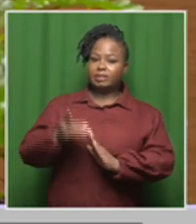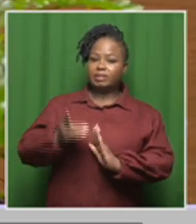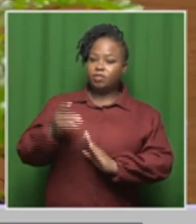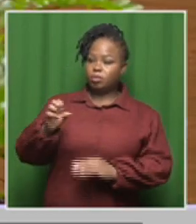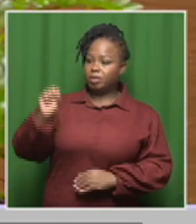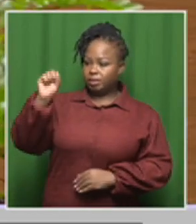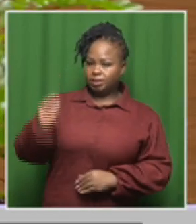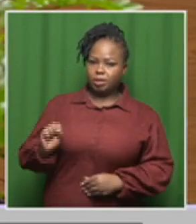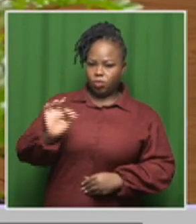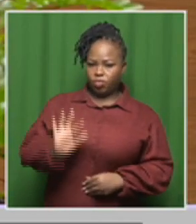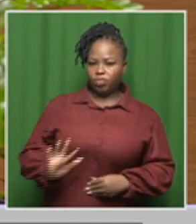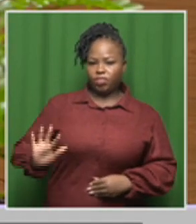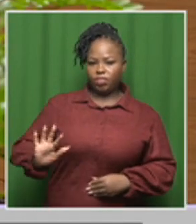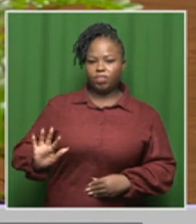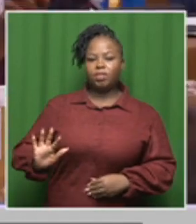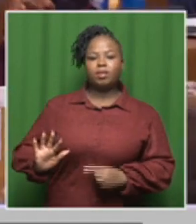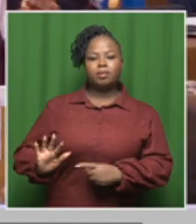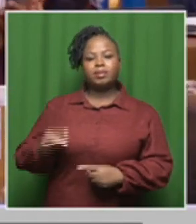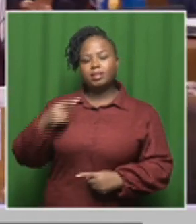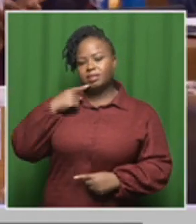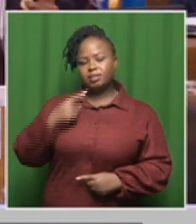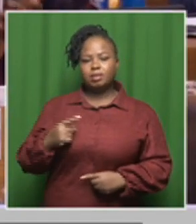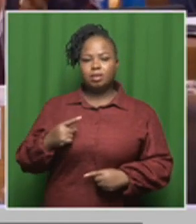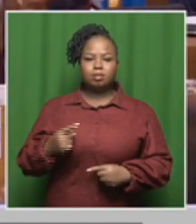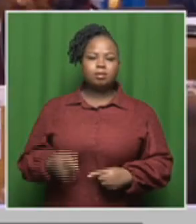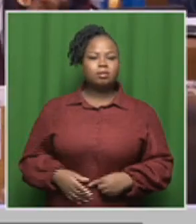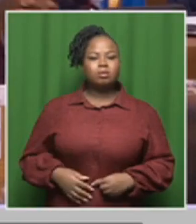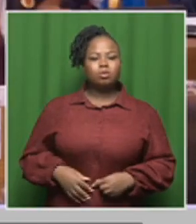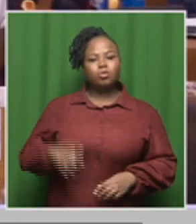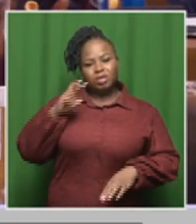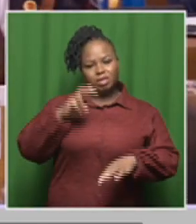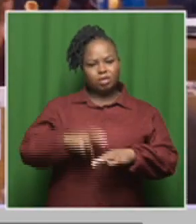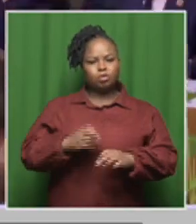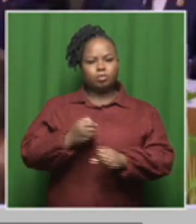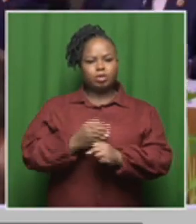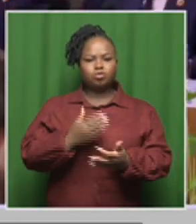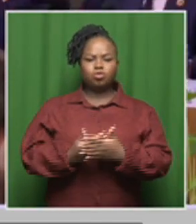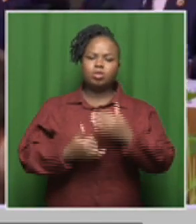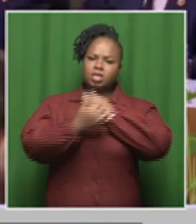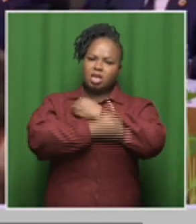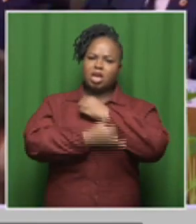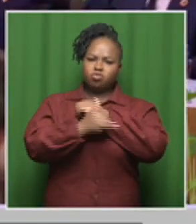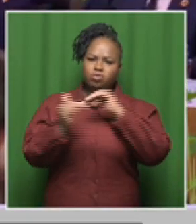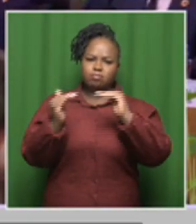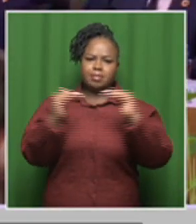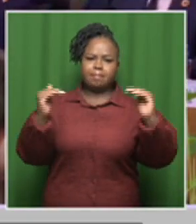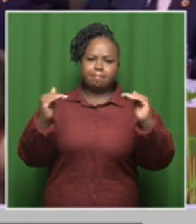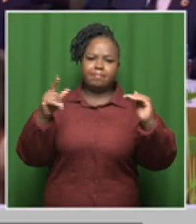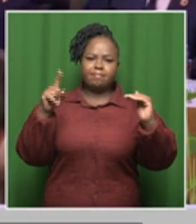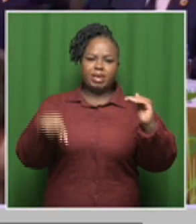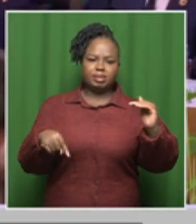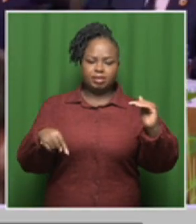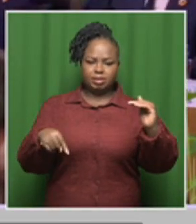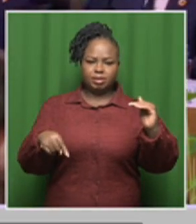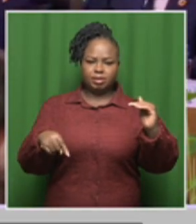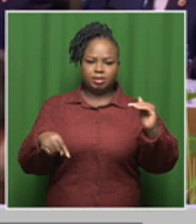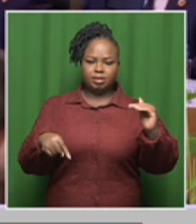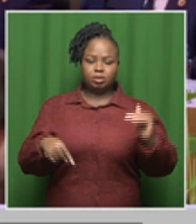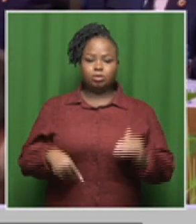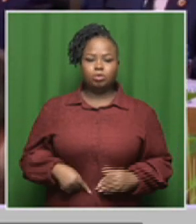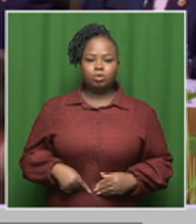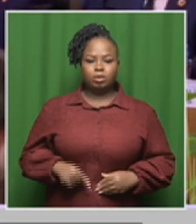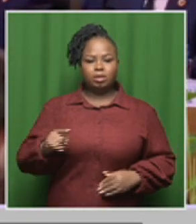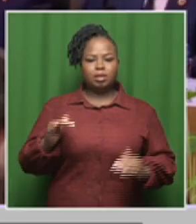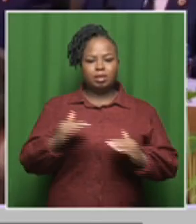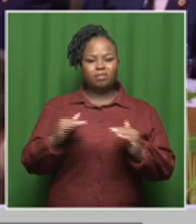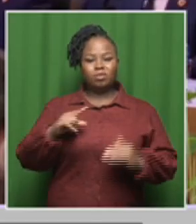South are saying that there should be equality in terms of how you treat this country, particularly at the multilateral level,